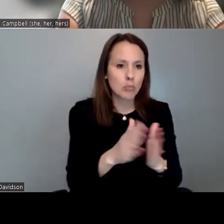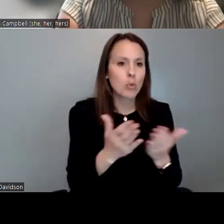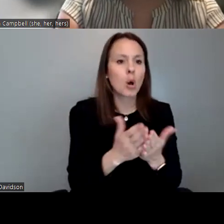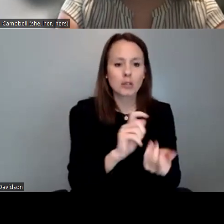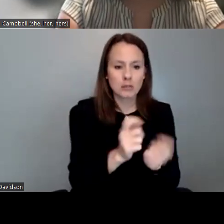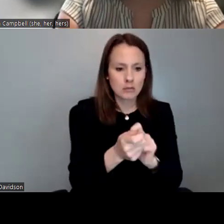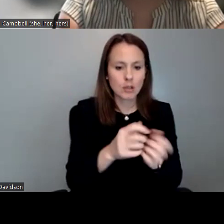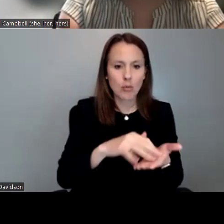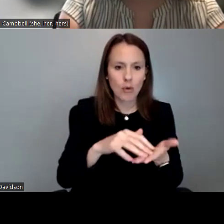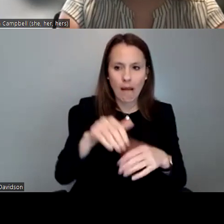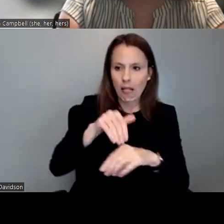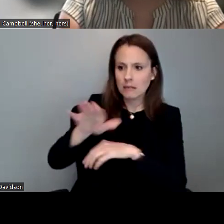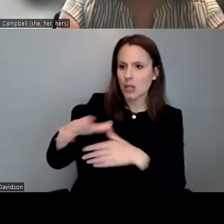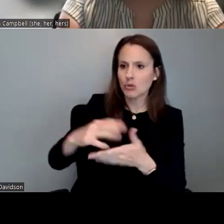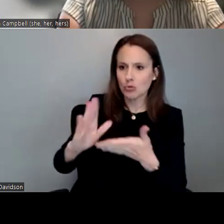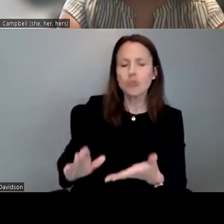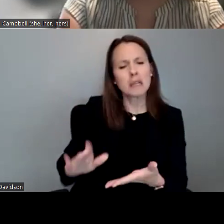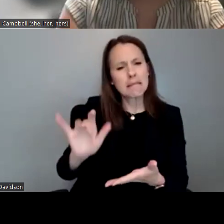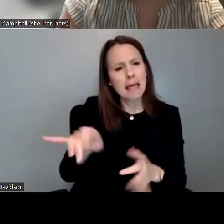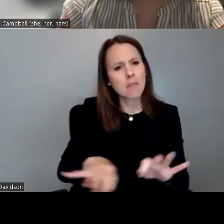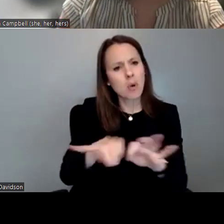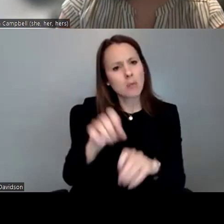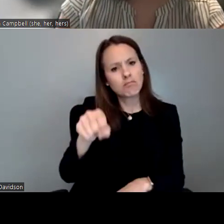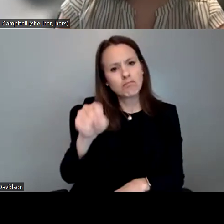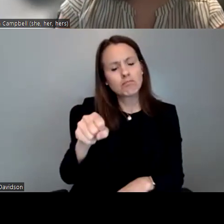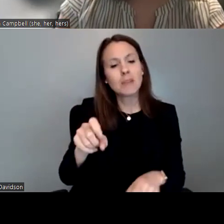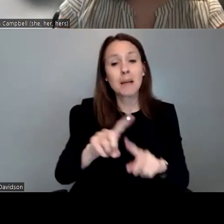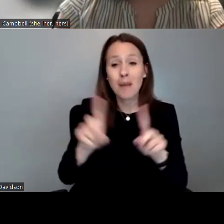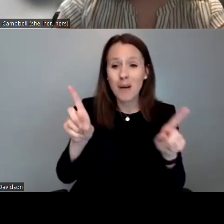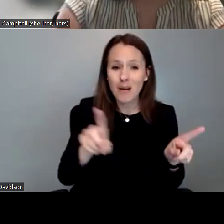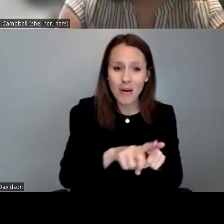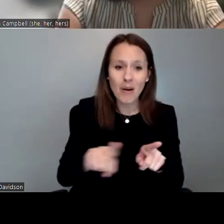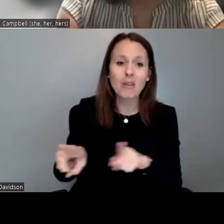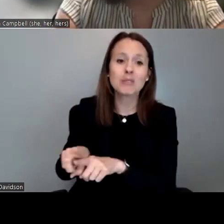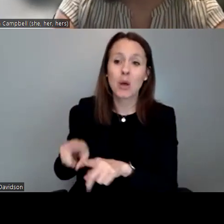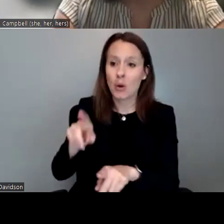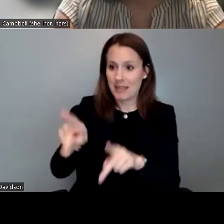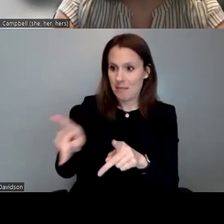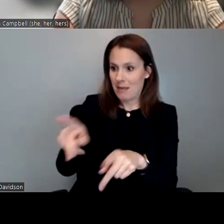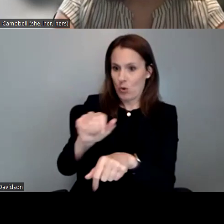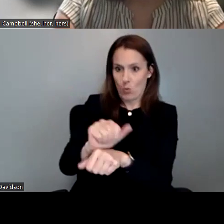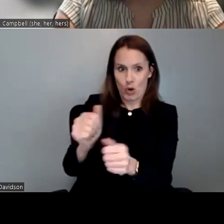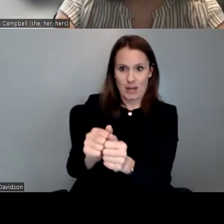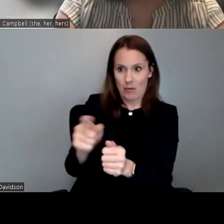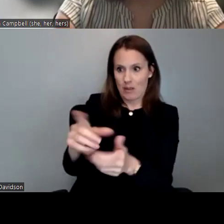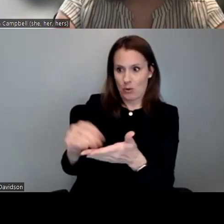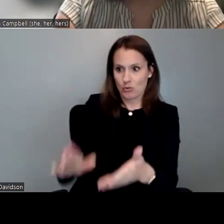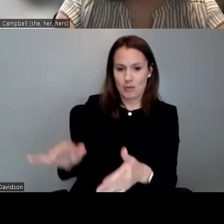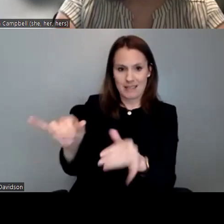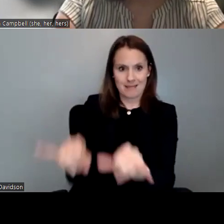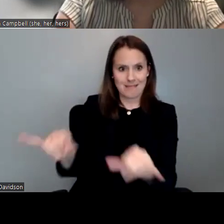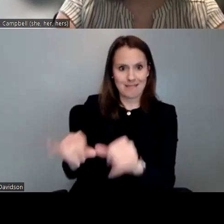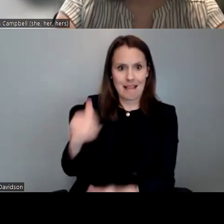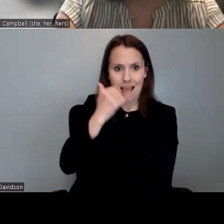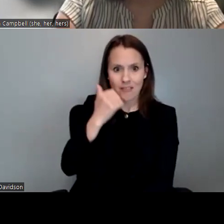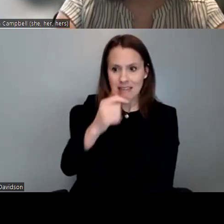a timely fashion, but we also realized that those individuals working with those kids on a daily basis, they need to